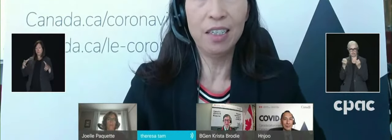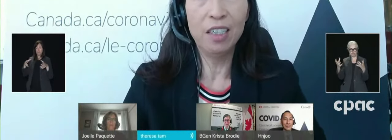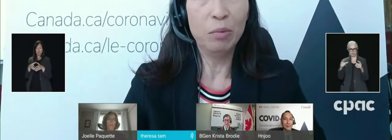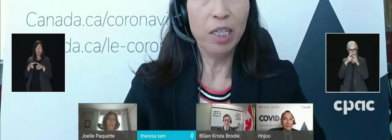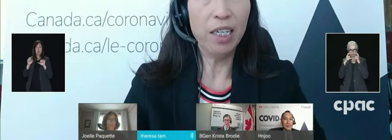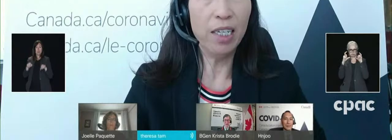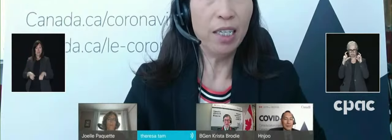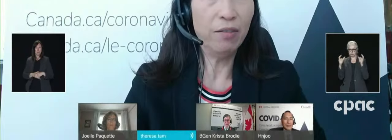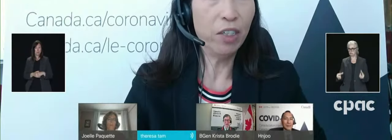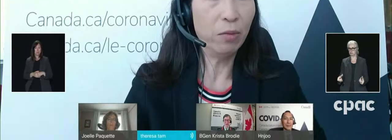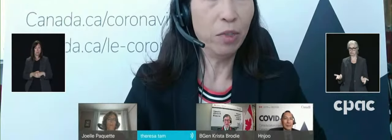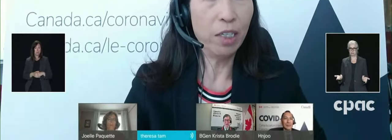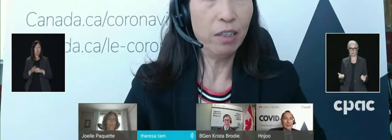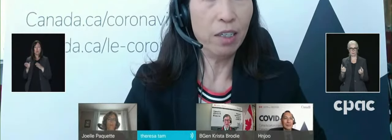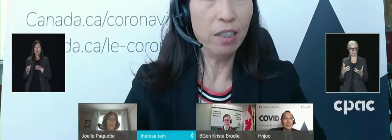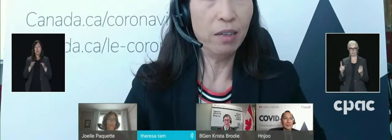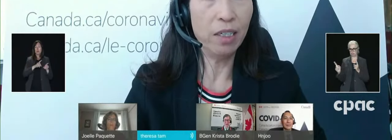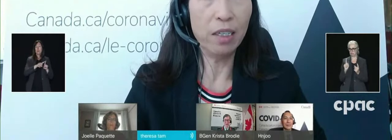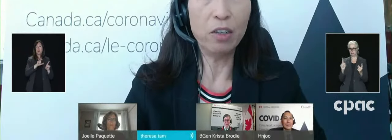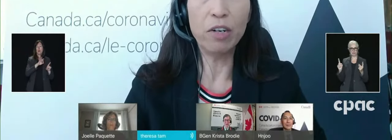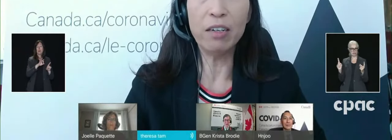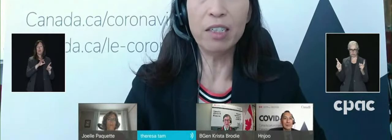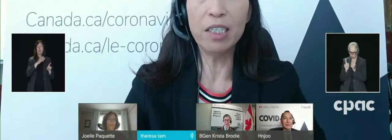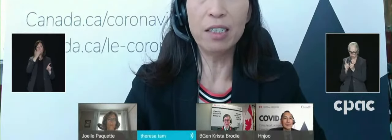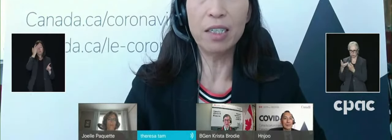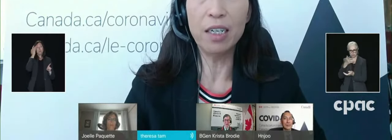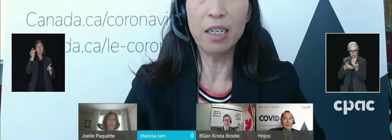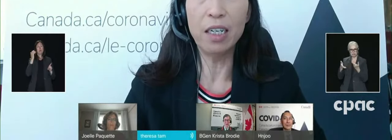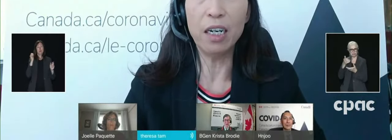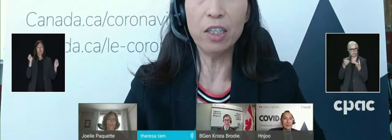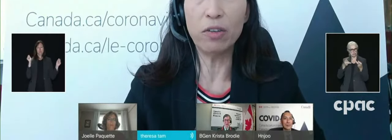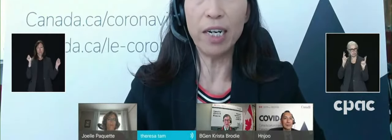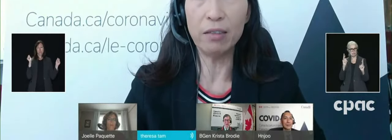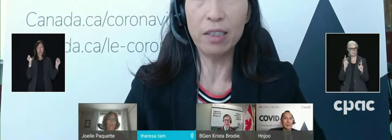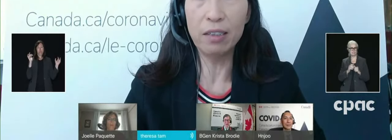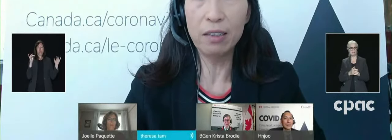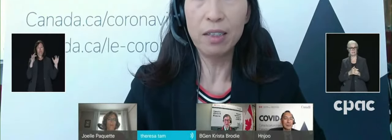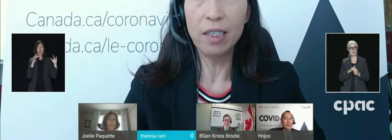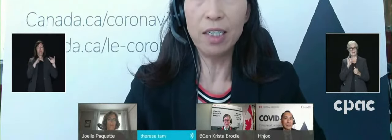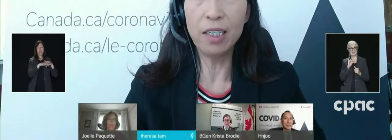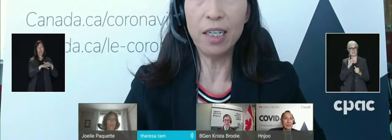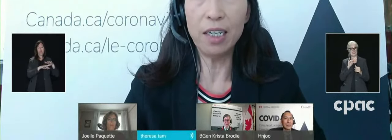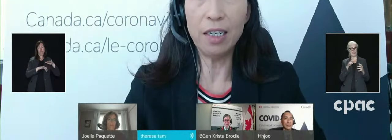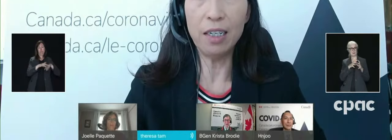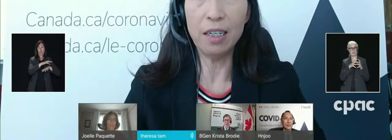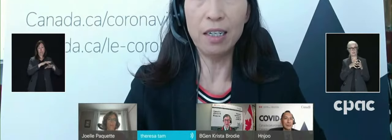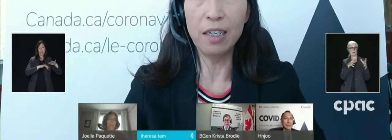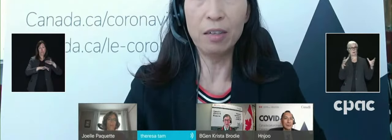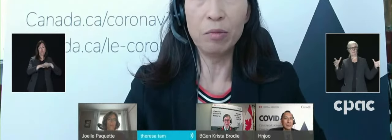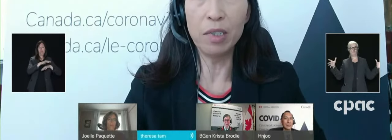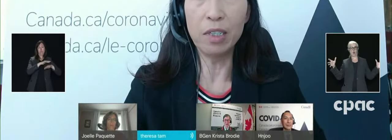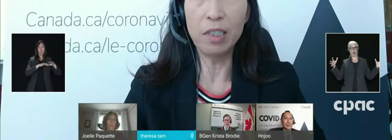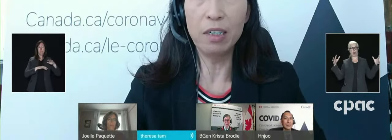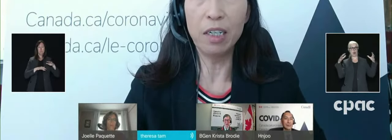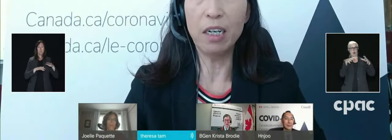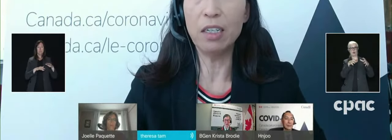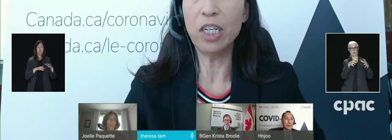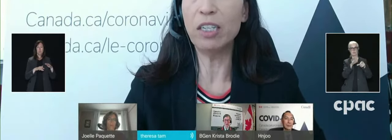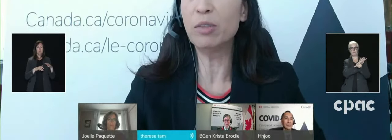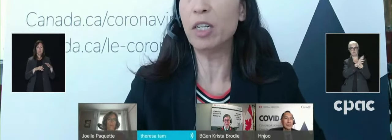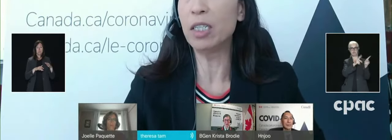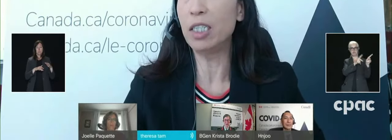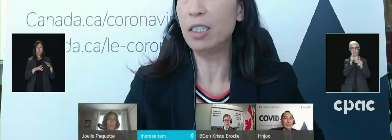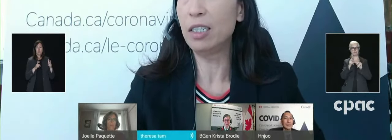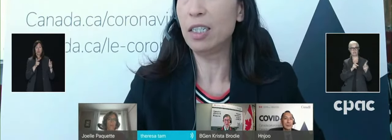distance. But then if you're with a crowded, large crowd in a